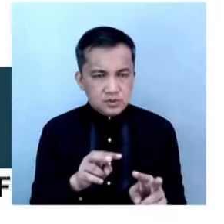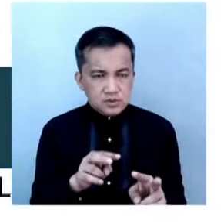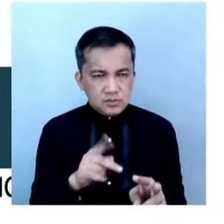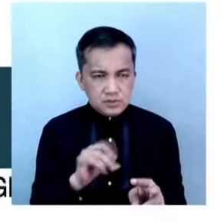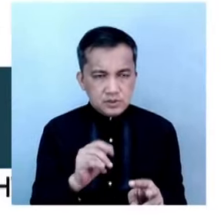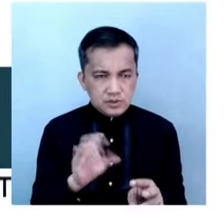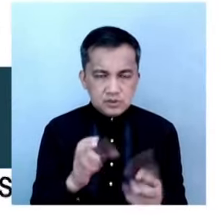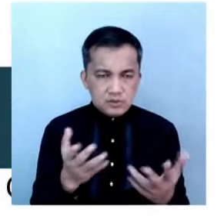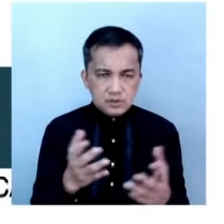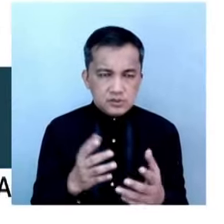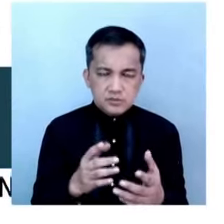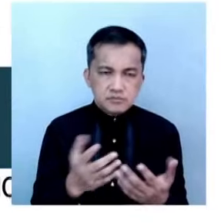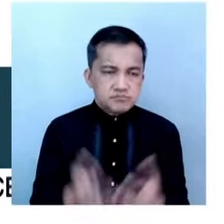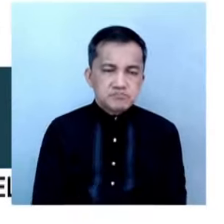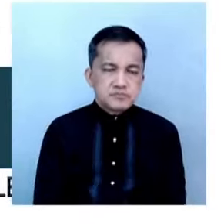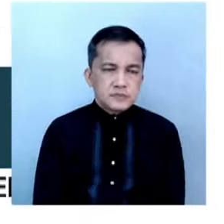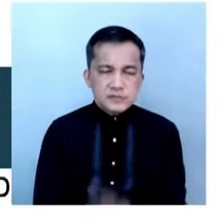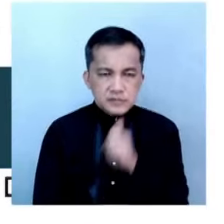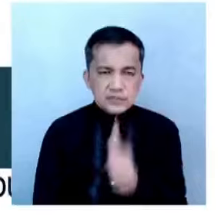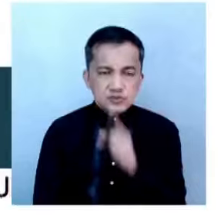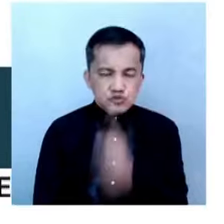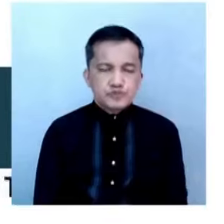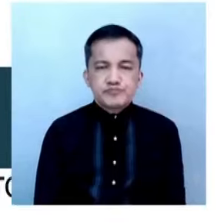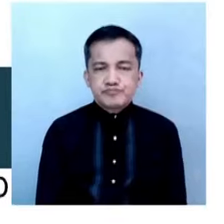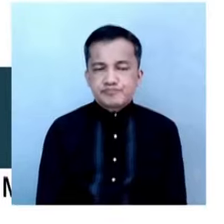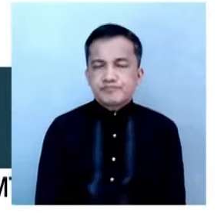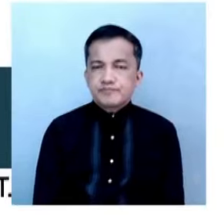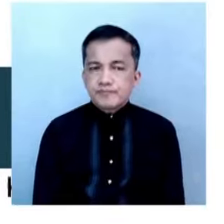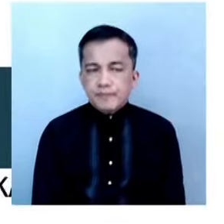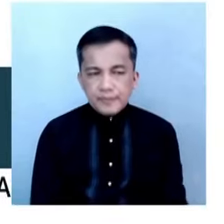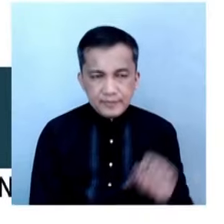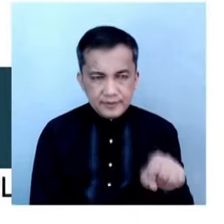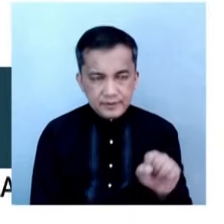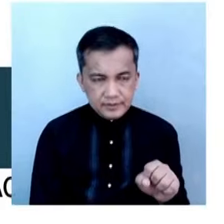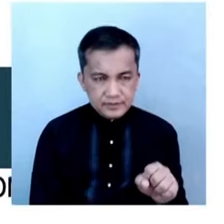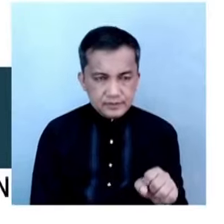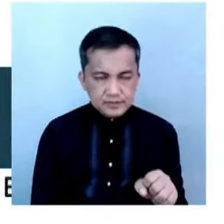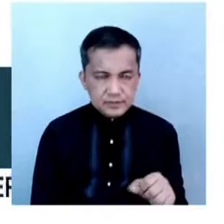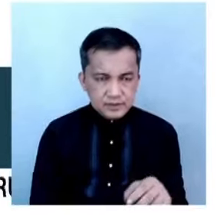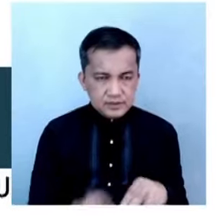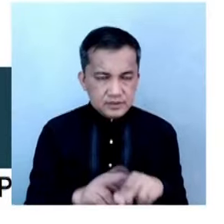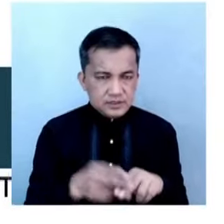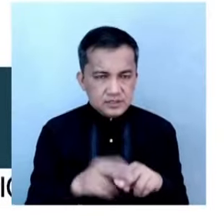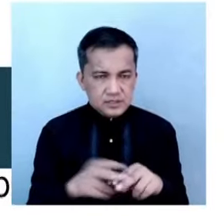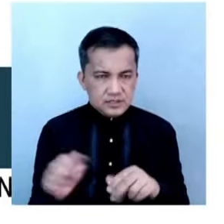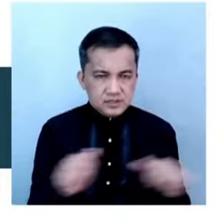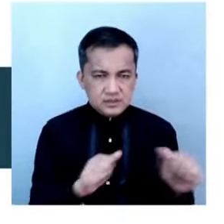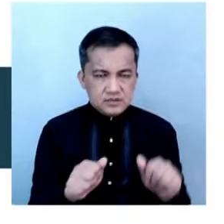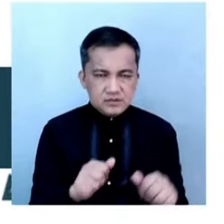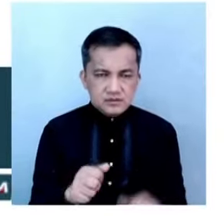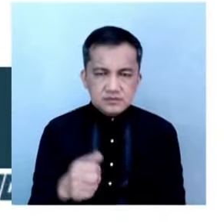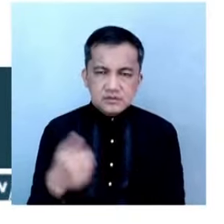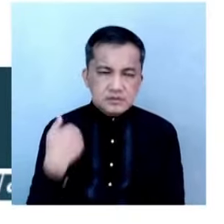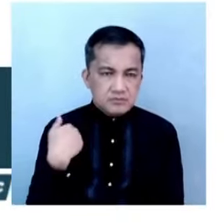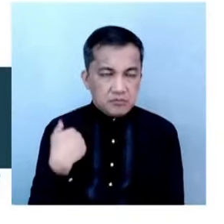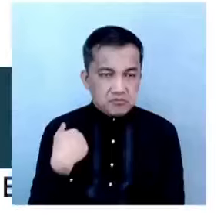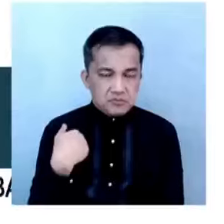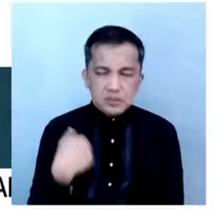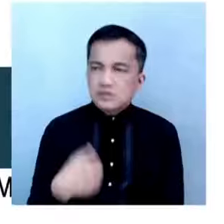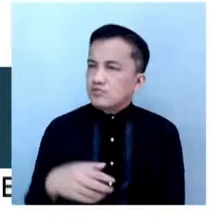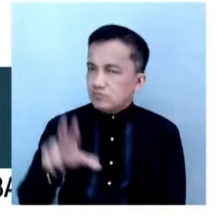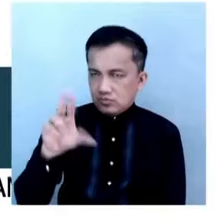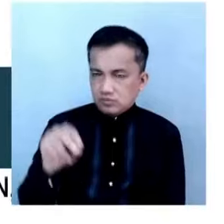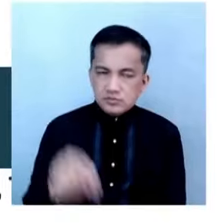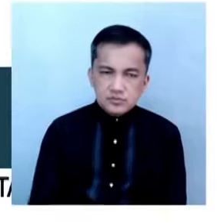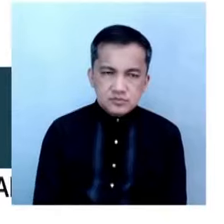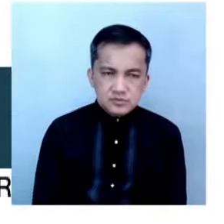na. All right, but does that point to increased activity? Hindi rin po. Hindi naman po. Okay. Kasi po,